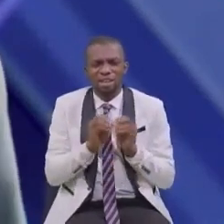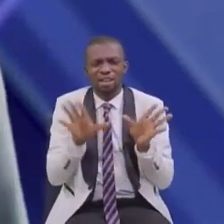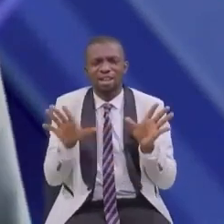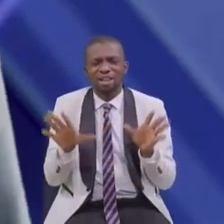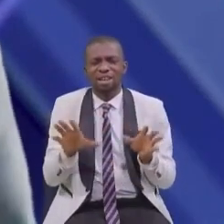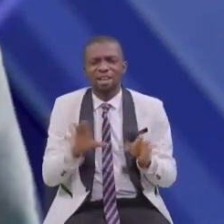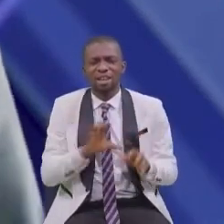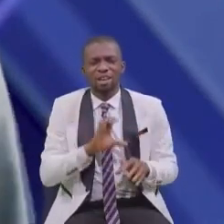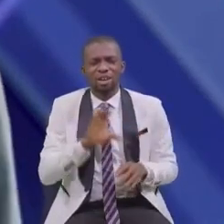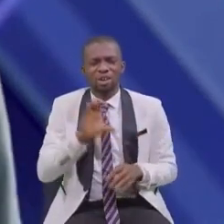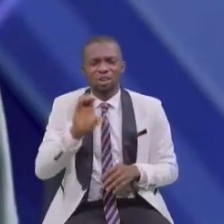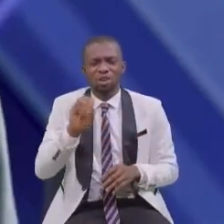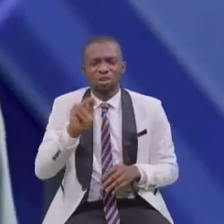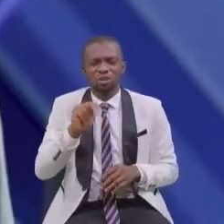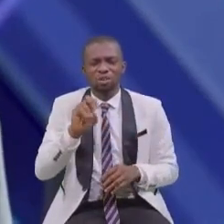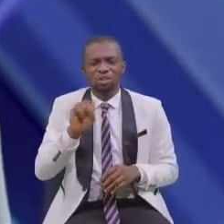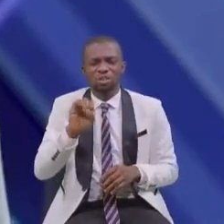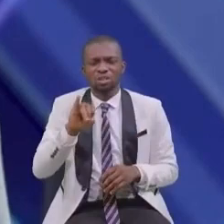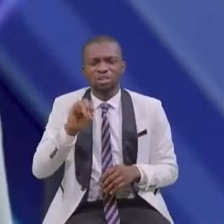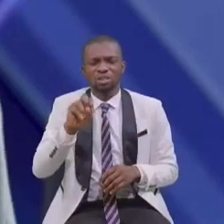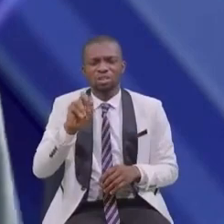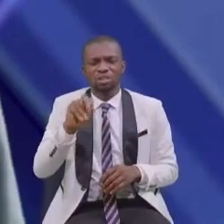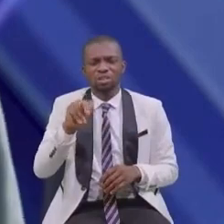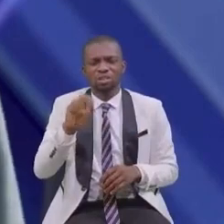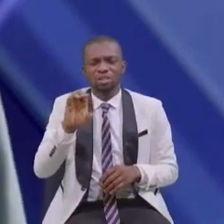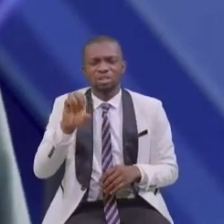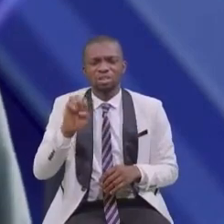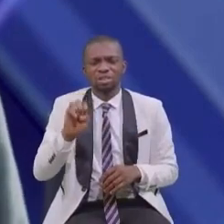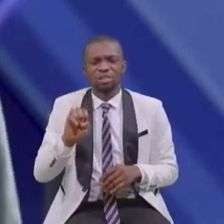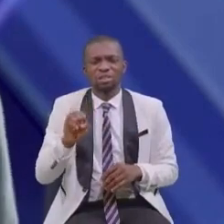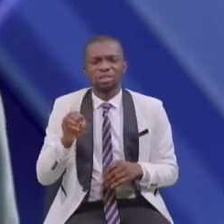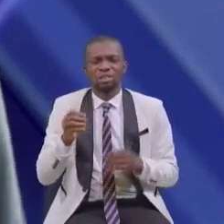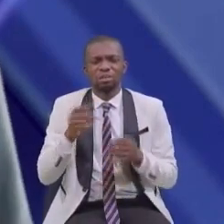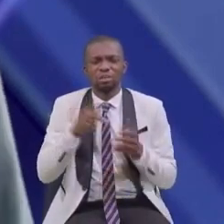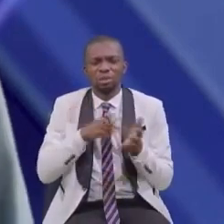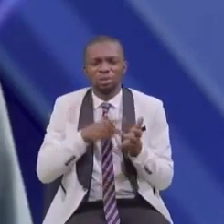said, herein do I exercise myself, to have a